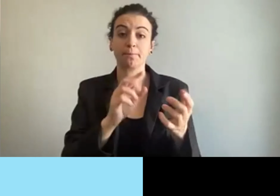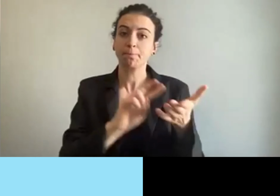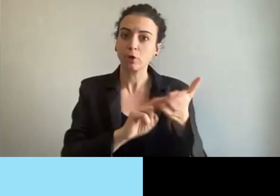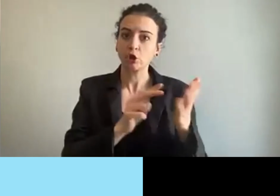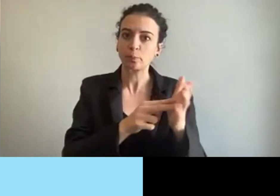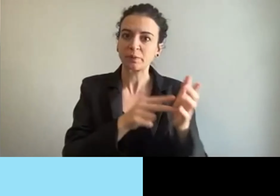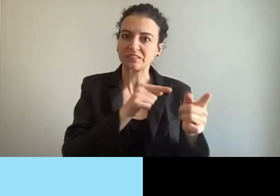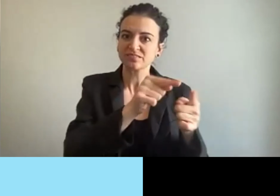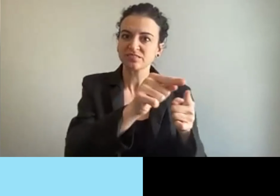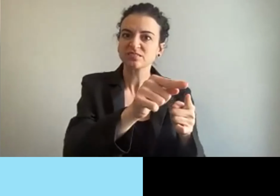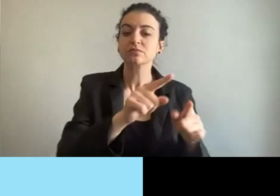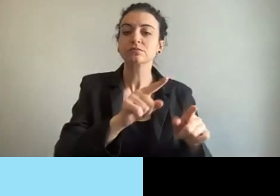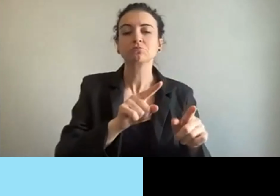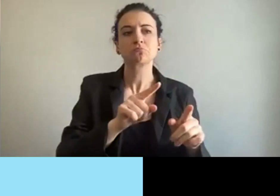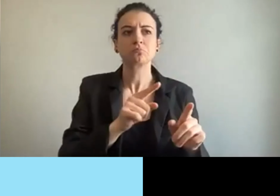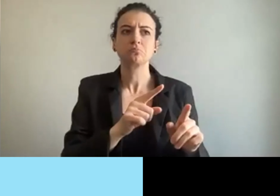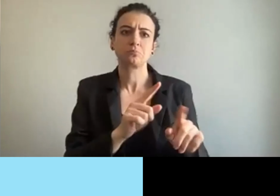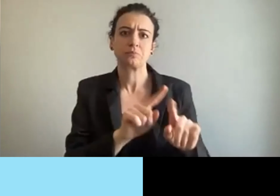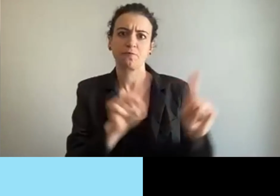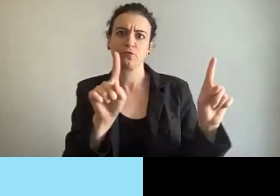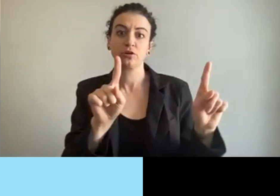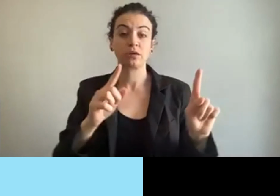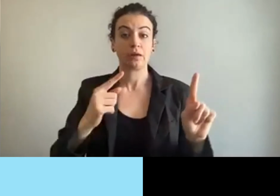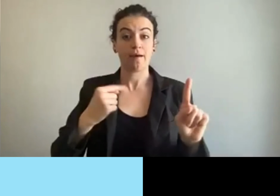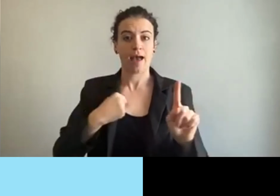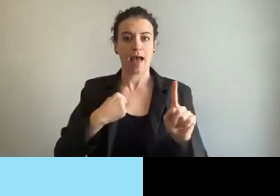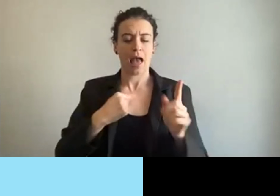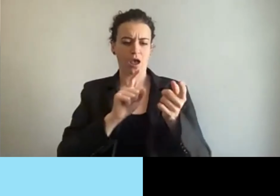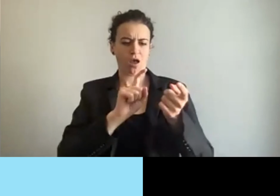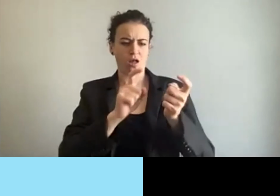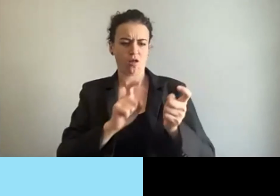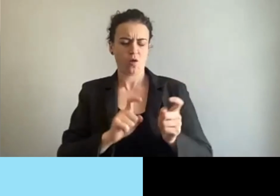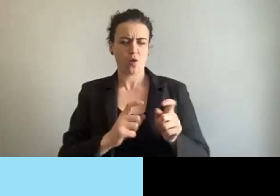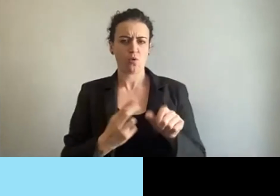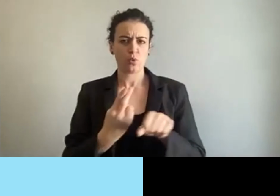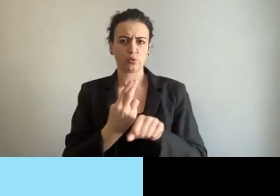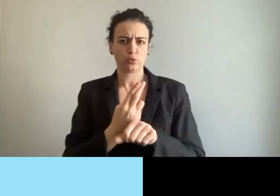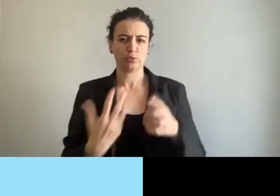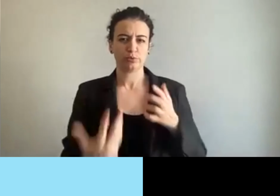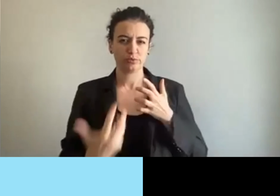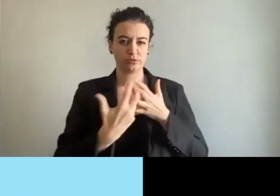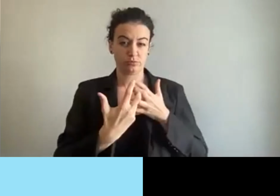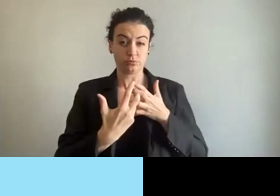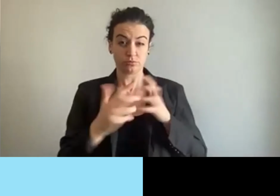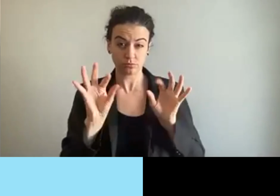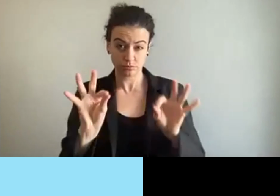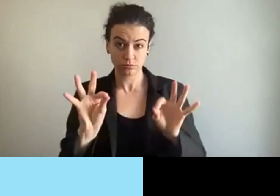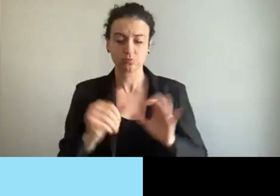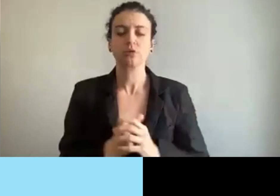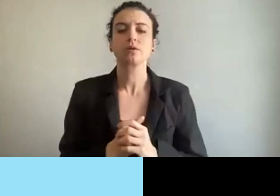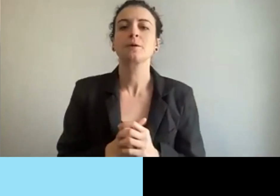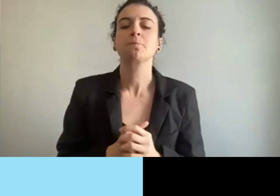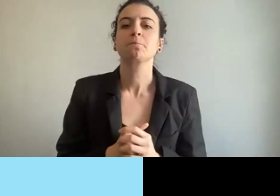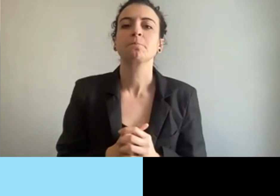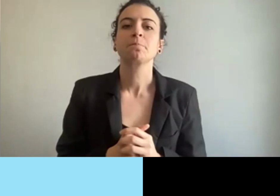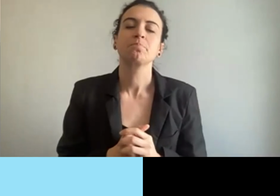designed for what you were using it for. So